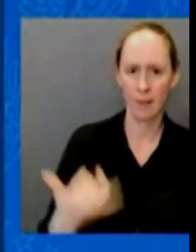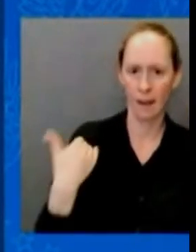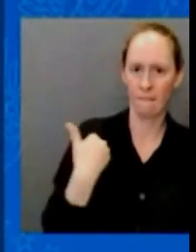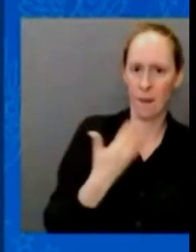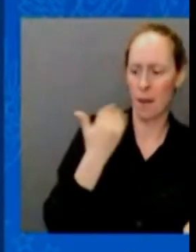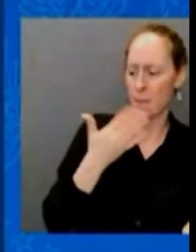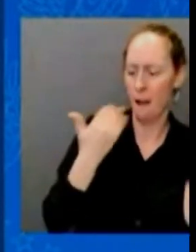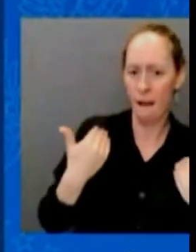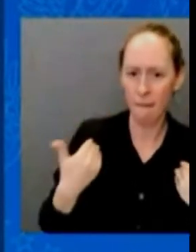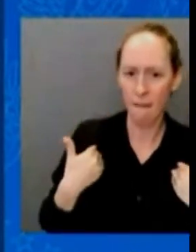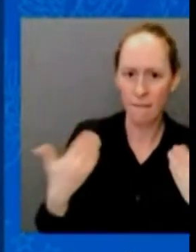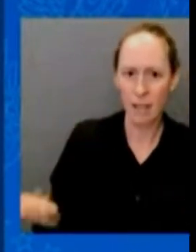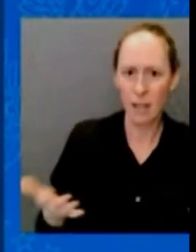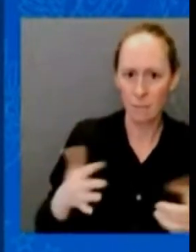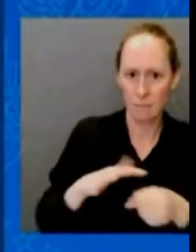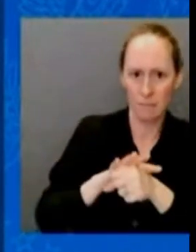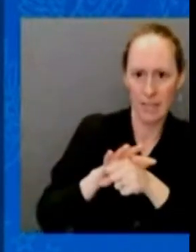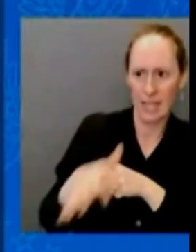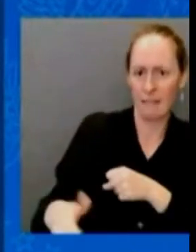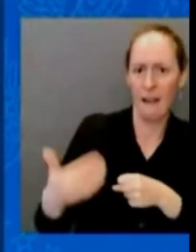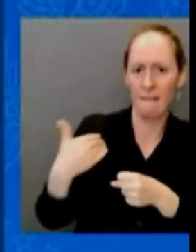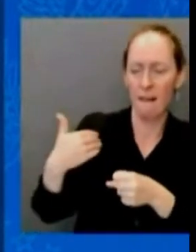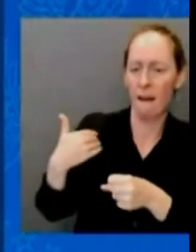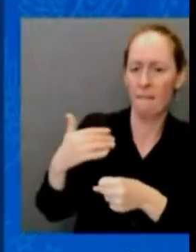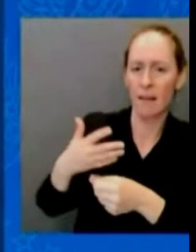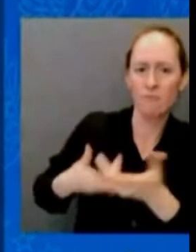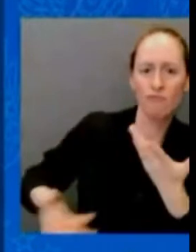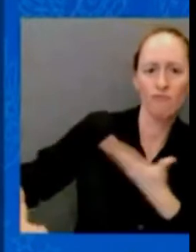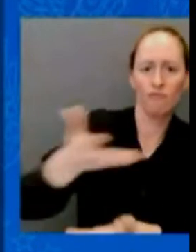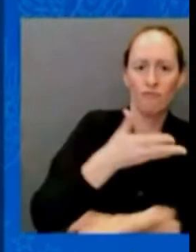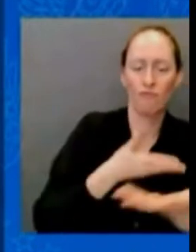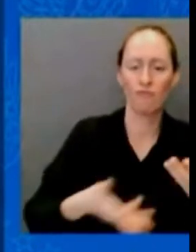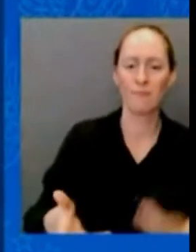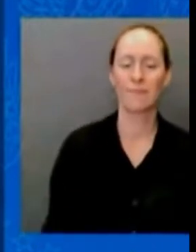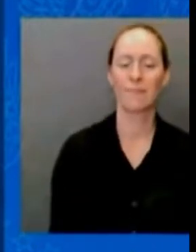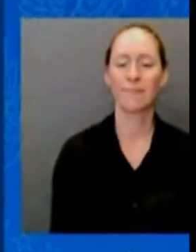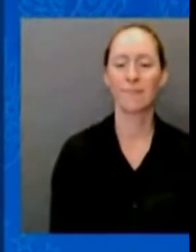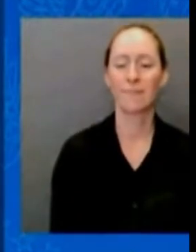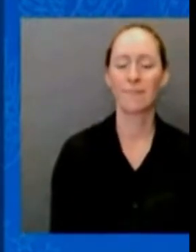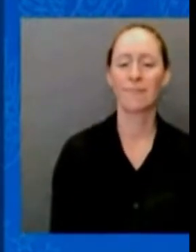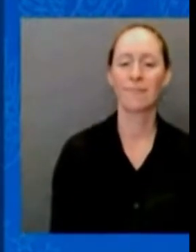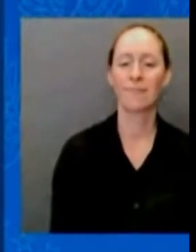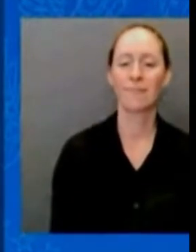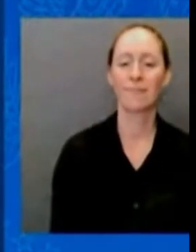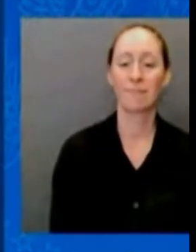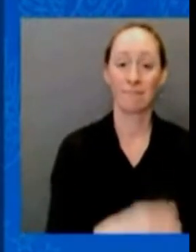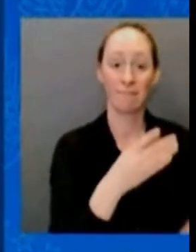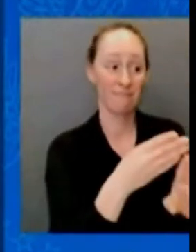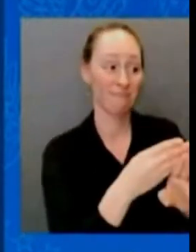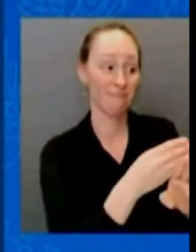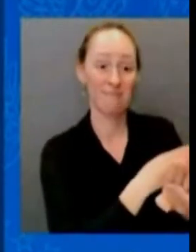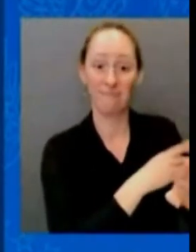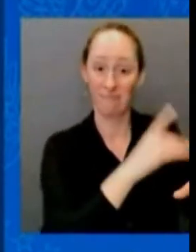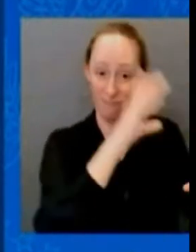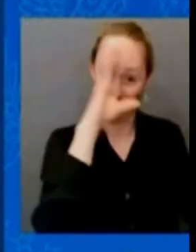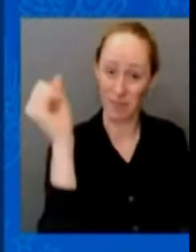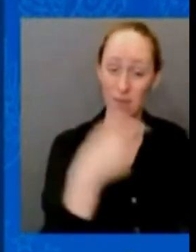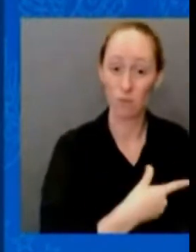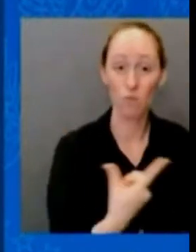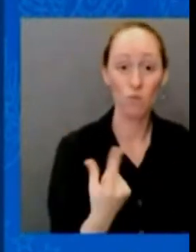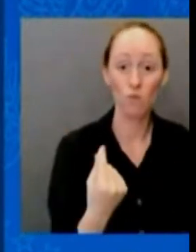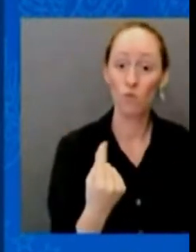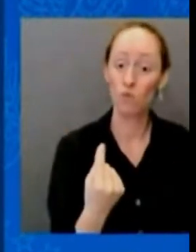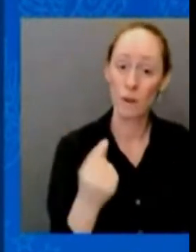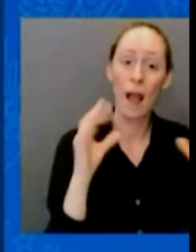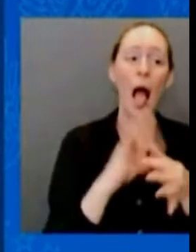4 years, Infrastructure Week, seemingly every week for 4 years. But it never got done. It became